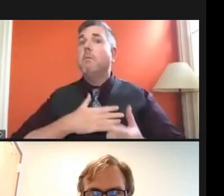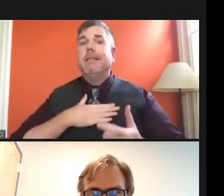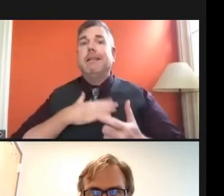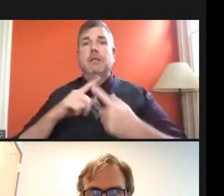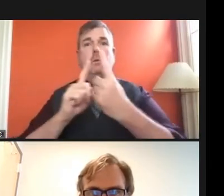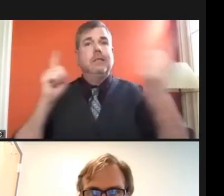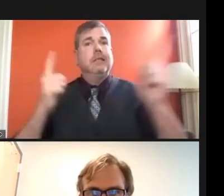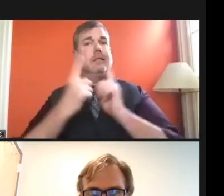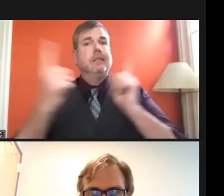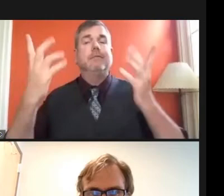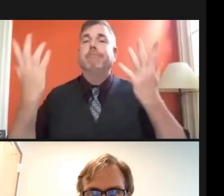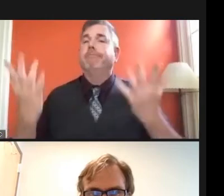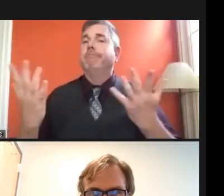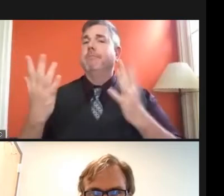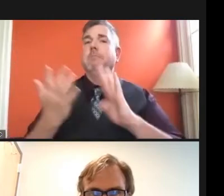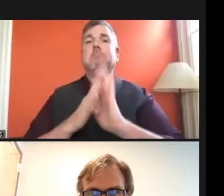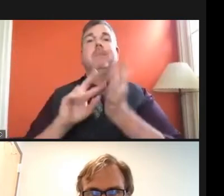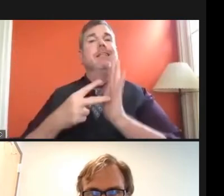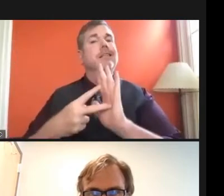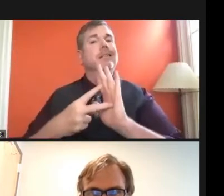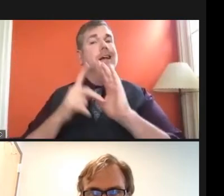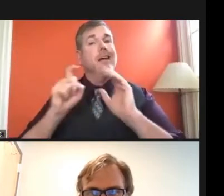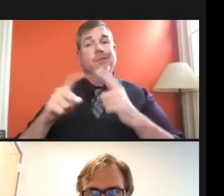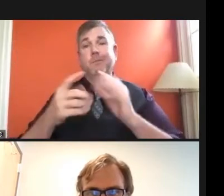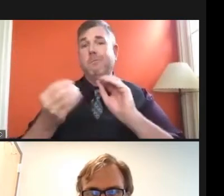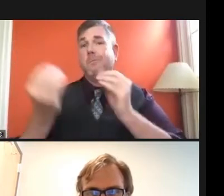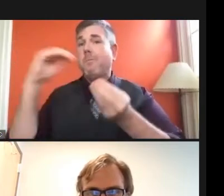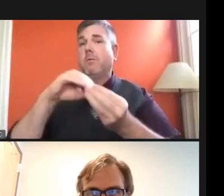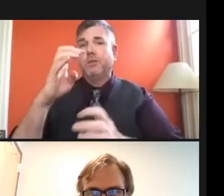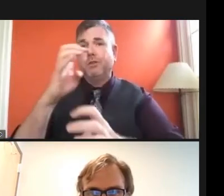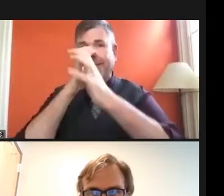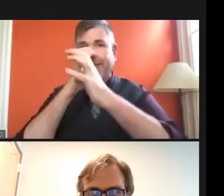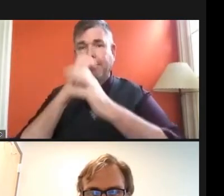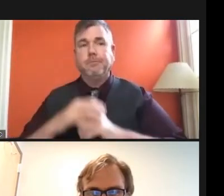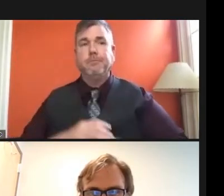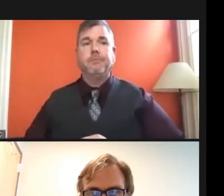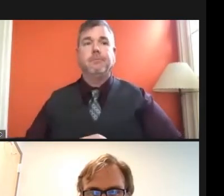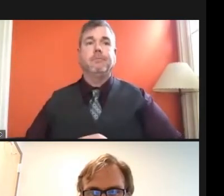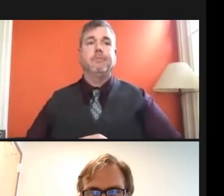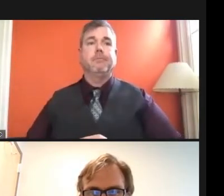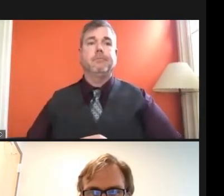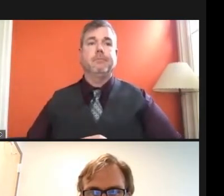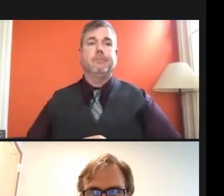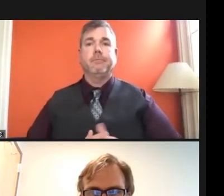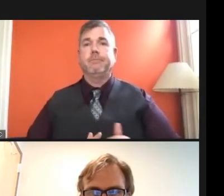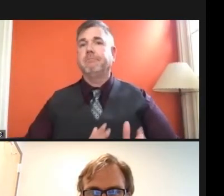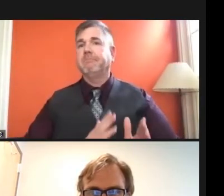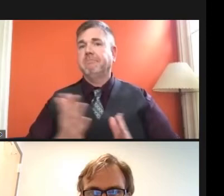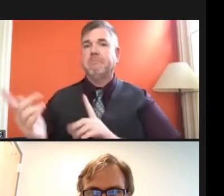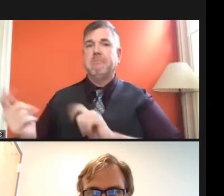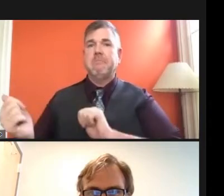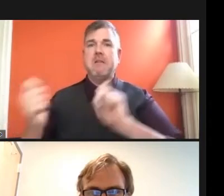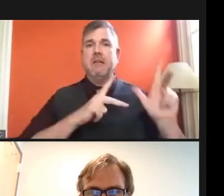that? We've heard many reports of individuals being at businesses and perhaps patrons not, wearing their masks or wearing their masks